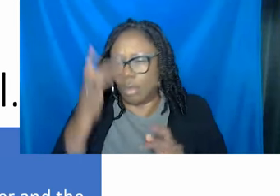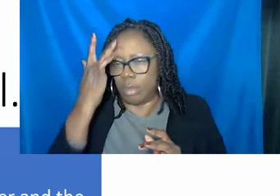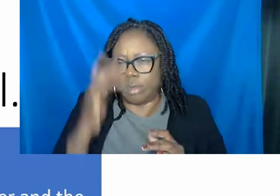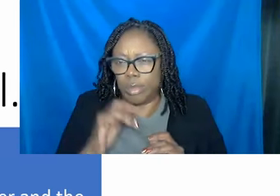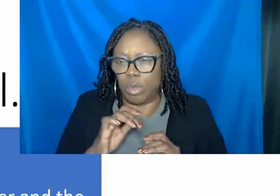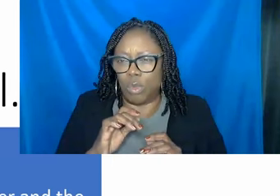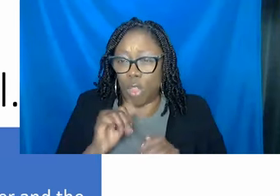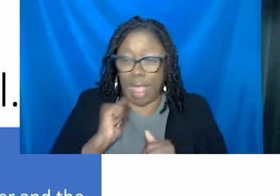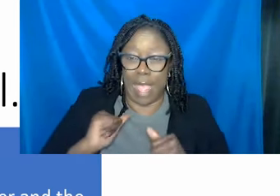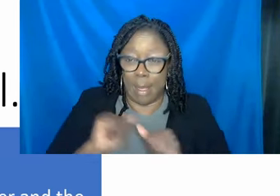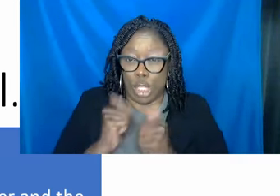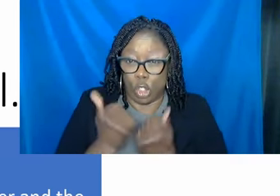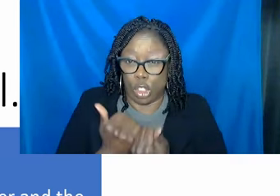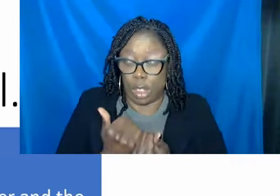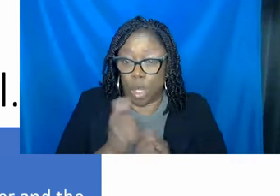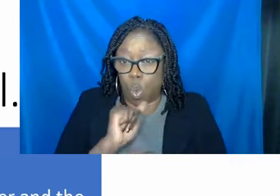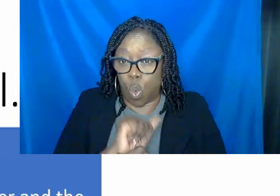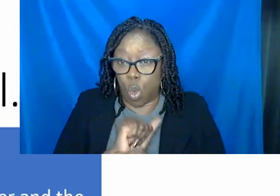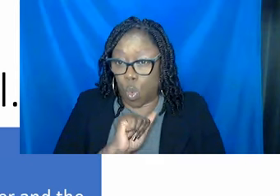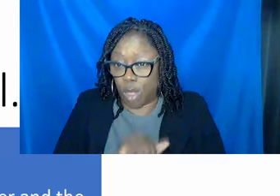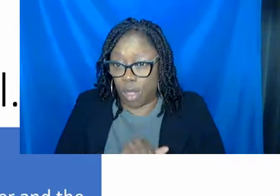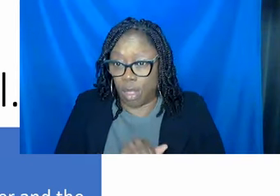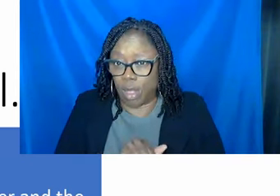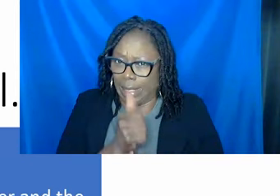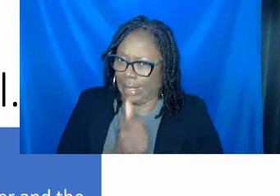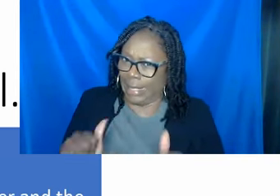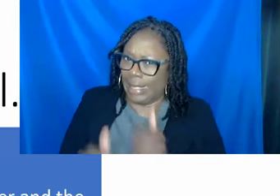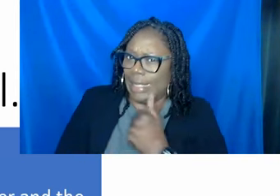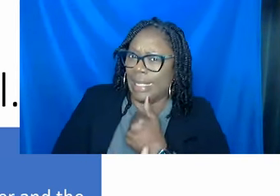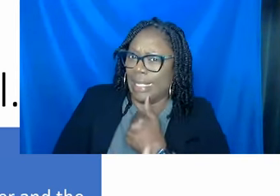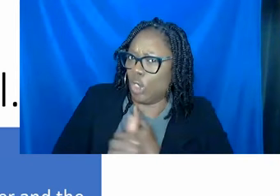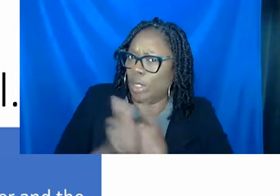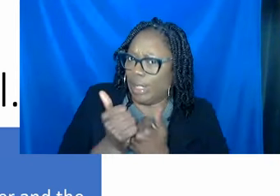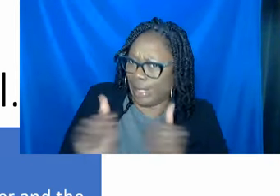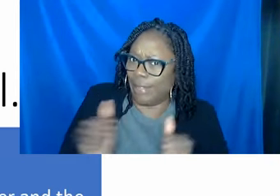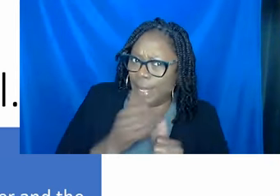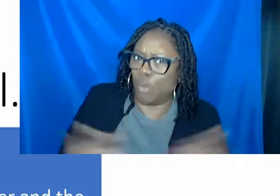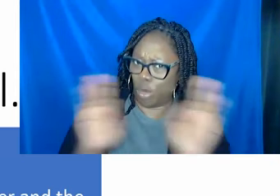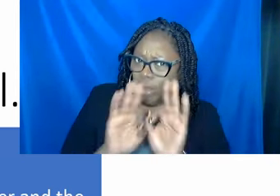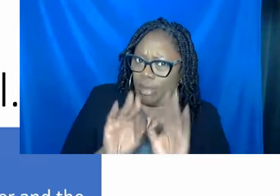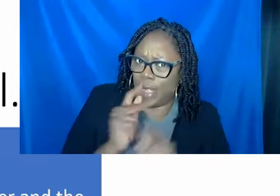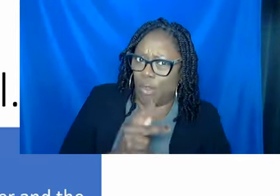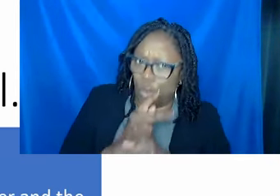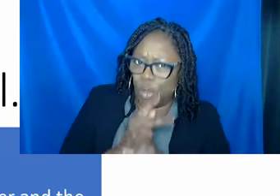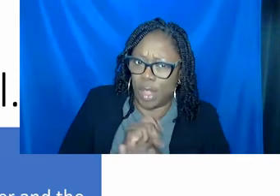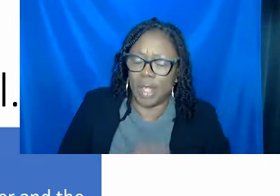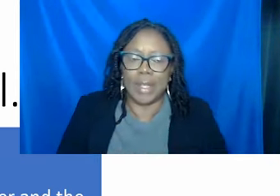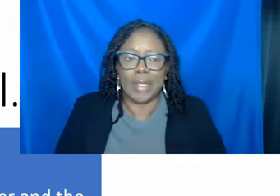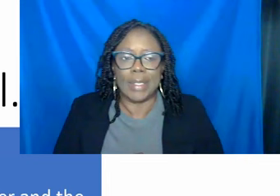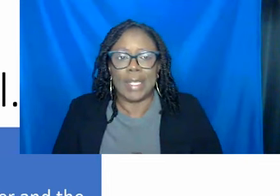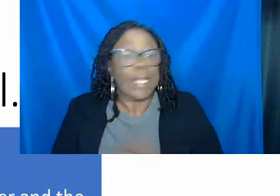the agencies I've worked with, that's an important point. But they want to give the best care, regardless